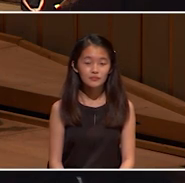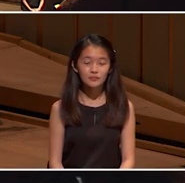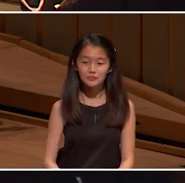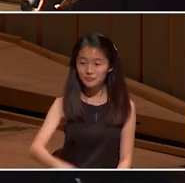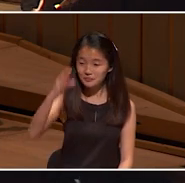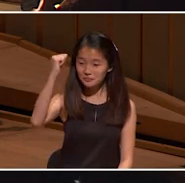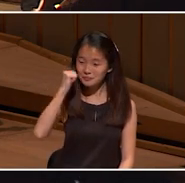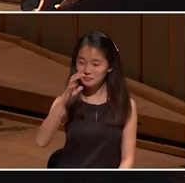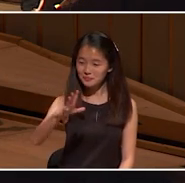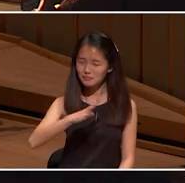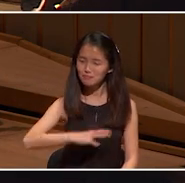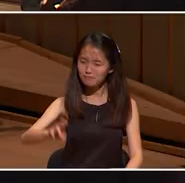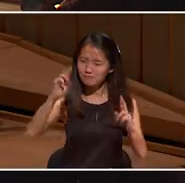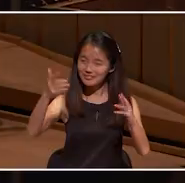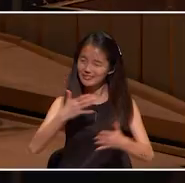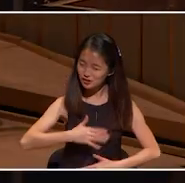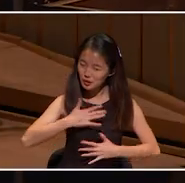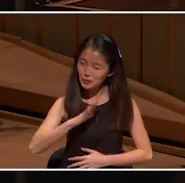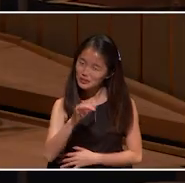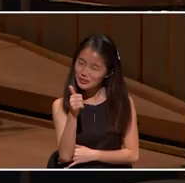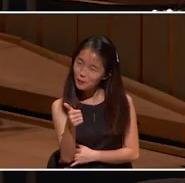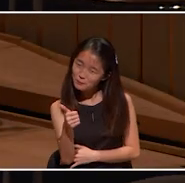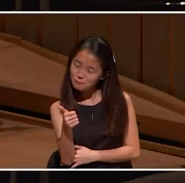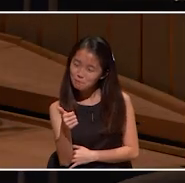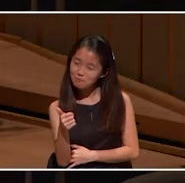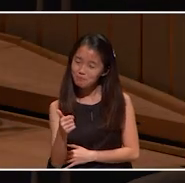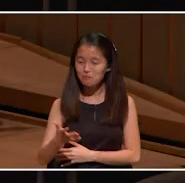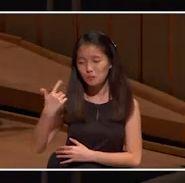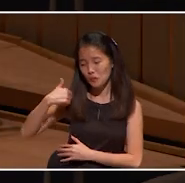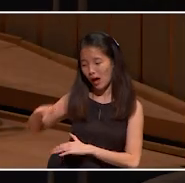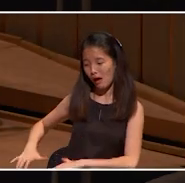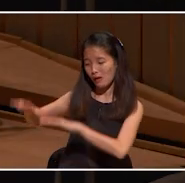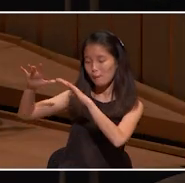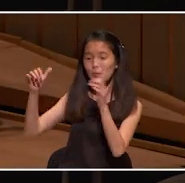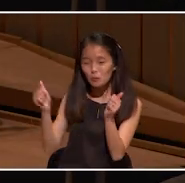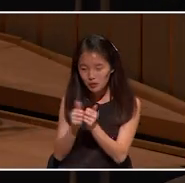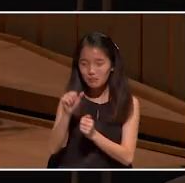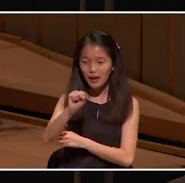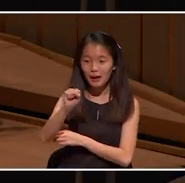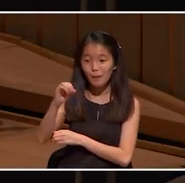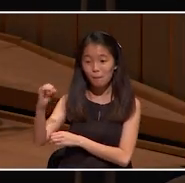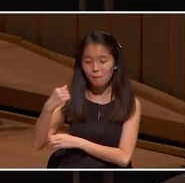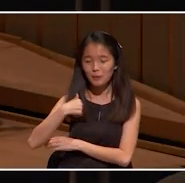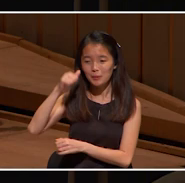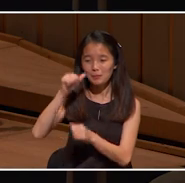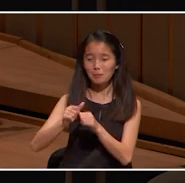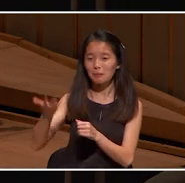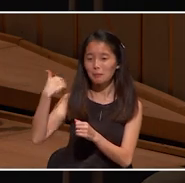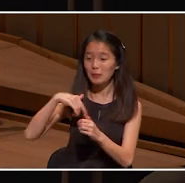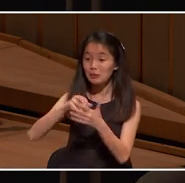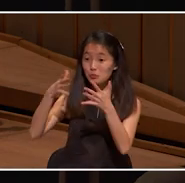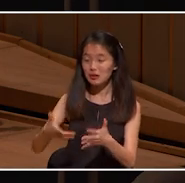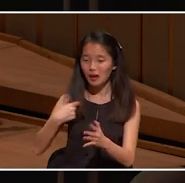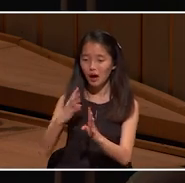Ladies and gentlemen, we hope you are enjoying yourselves so far. I grew up with SSO, and I remember queuing up for tickets as a student. It's always an